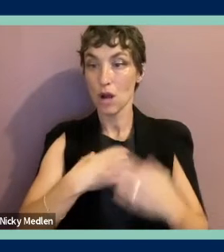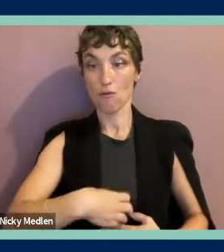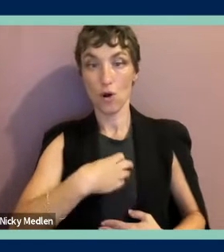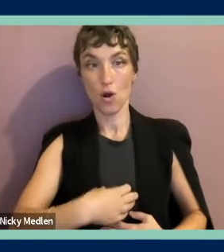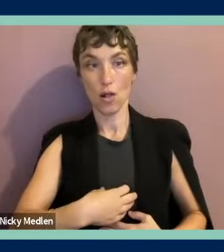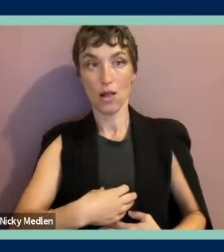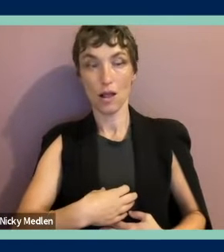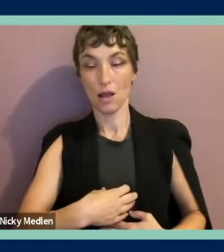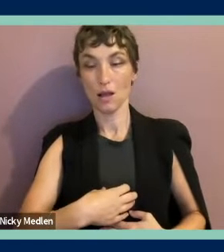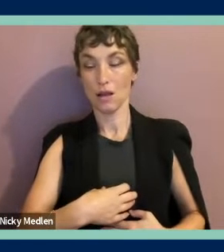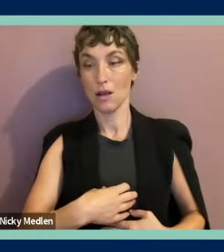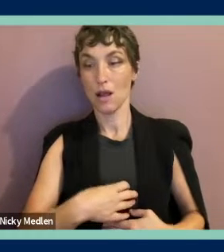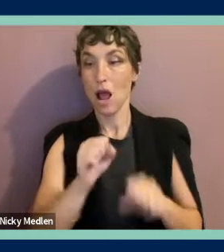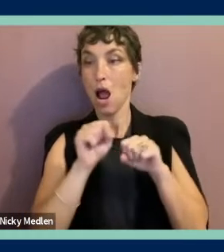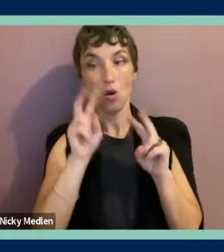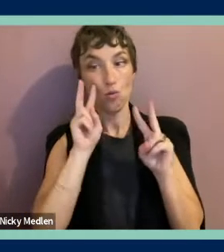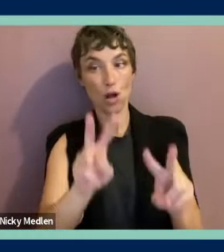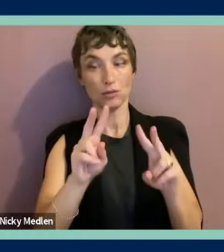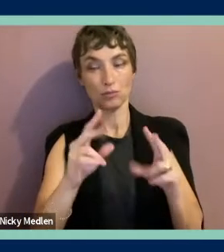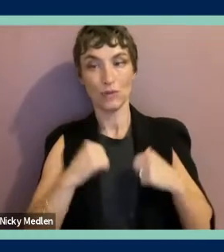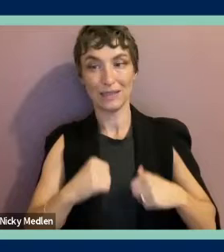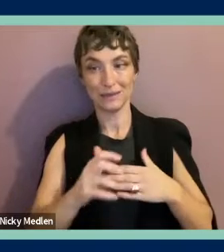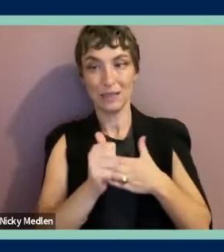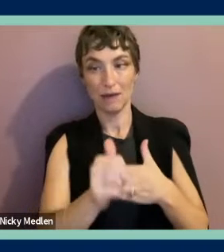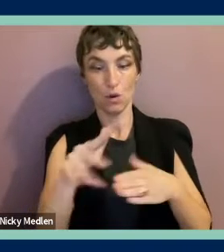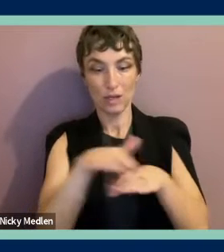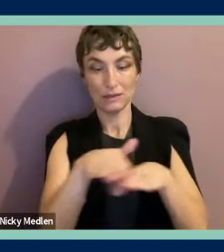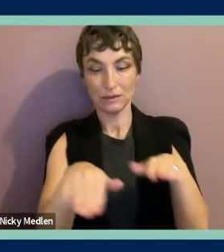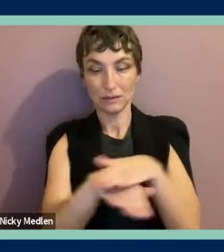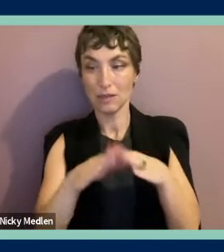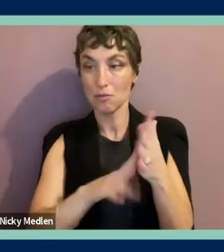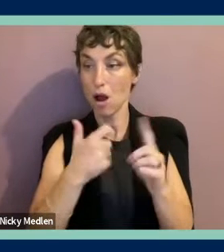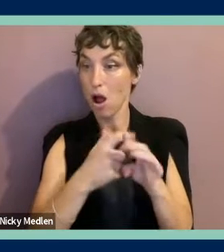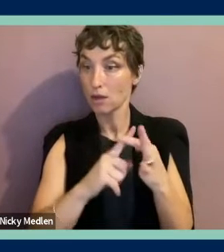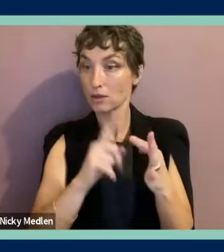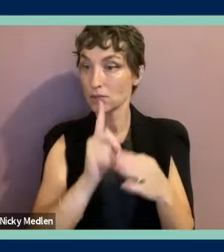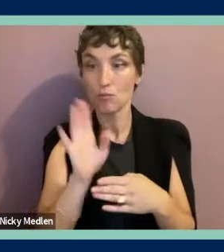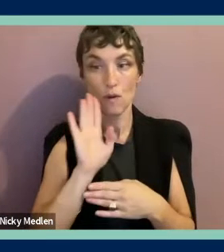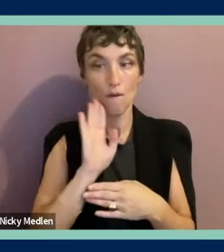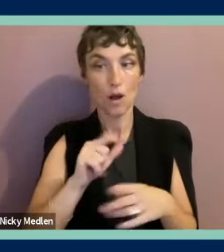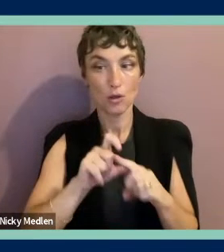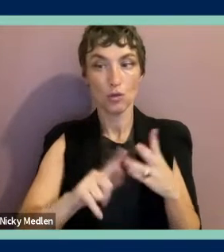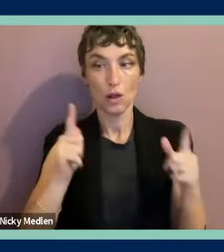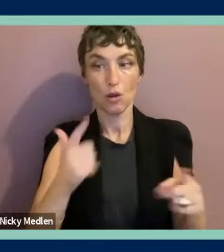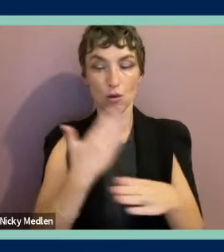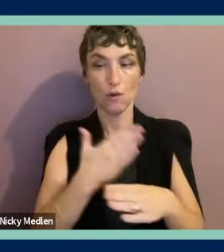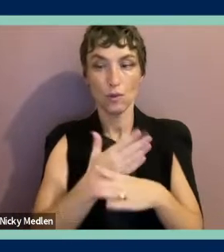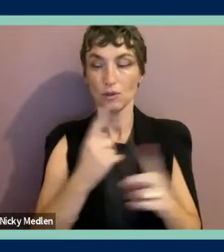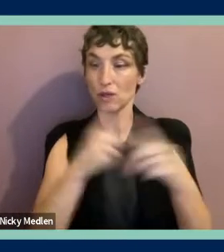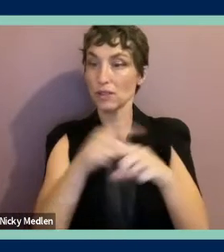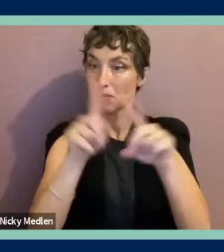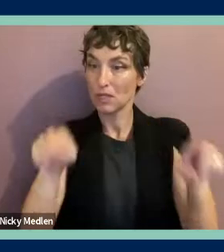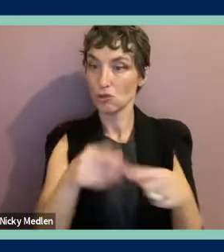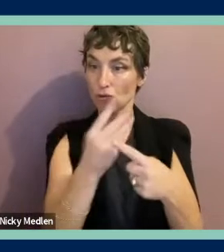is practice lead intersectionality, and actually, as Mike was talking about, I do a lot of work with our Changing the Picture resource, which is the